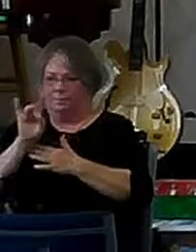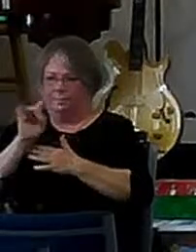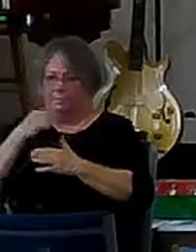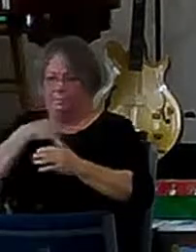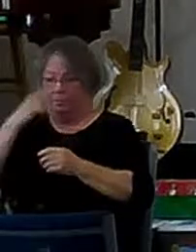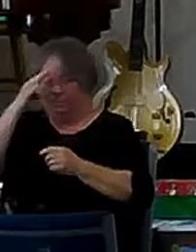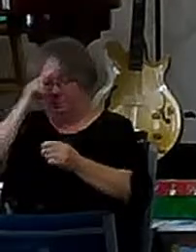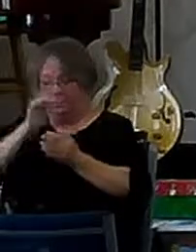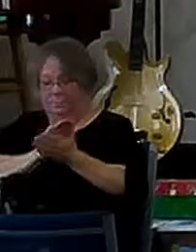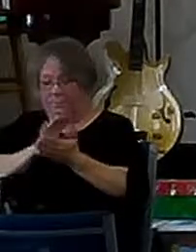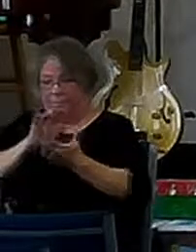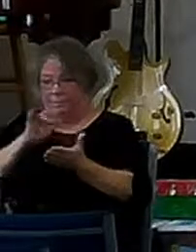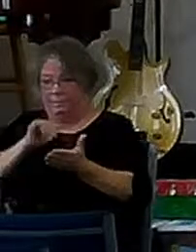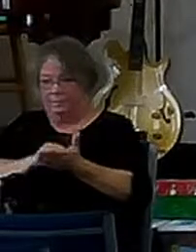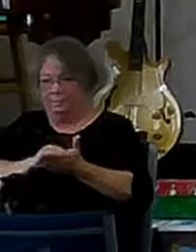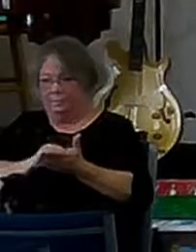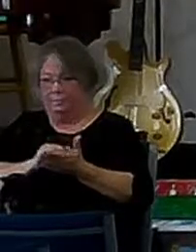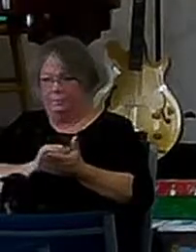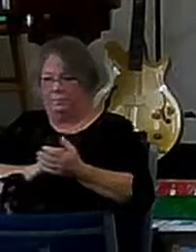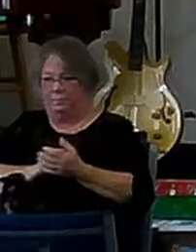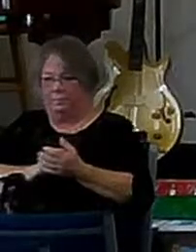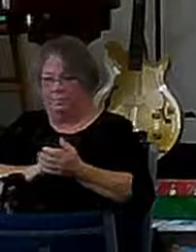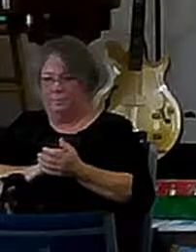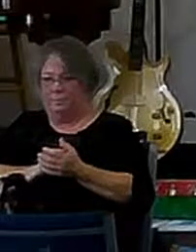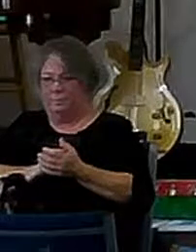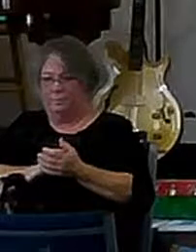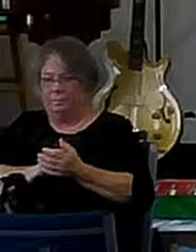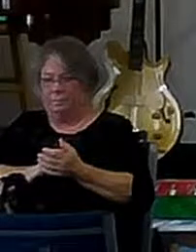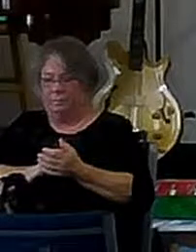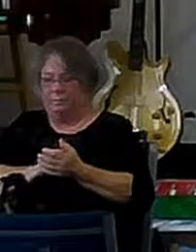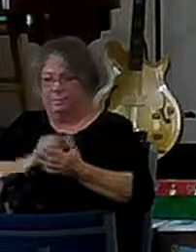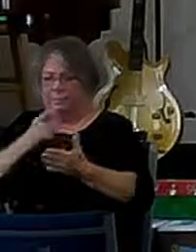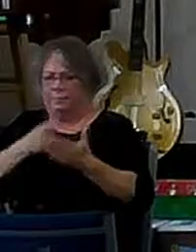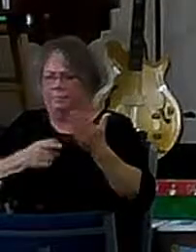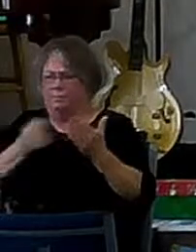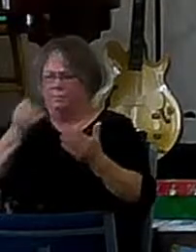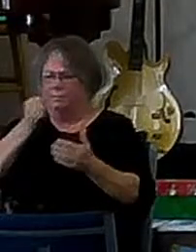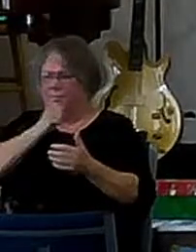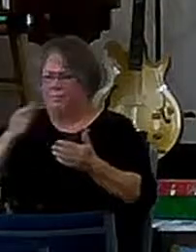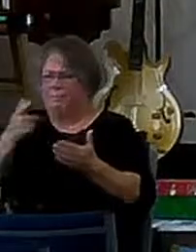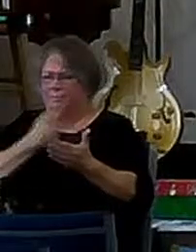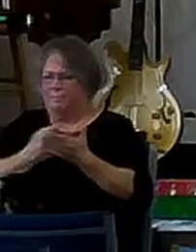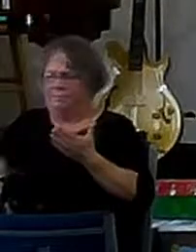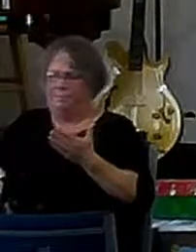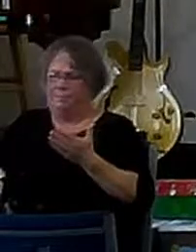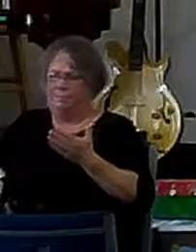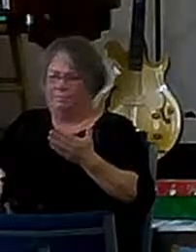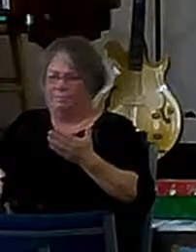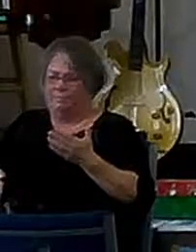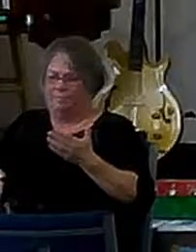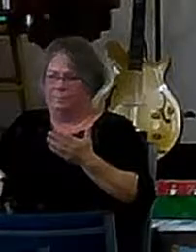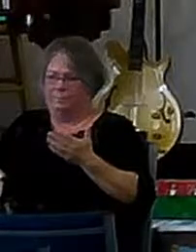really believe this? What if it all fails?